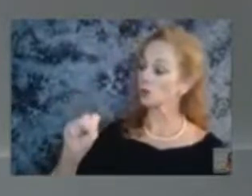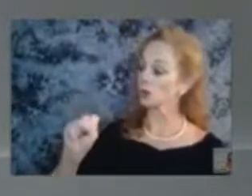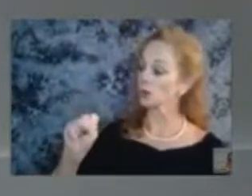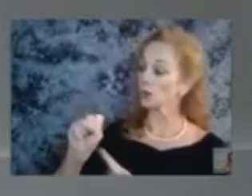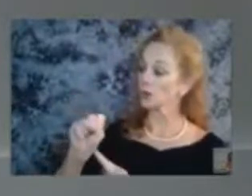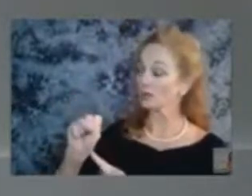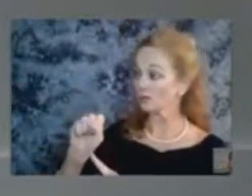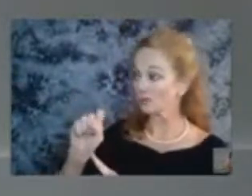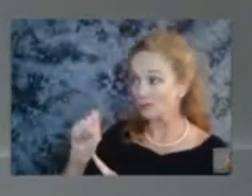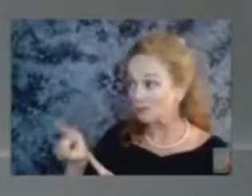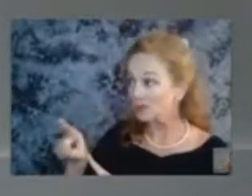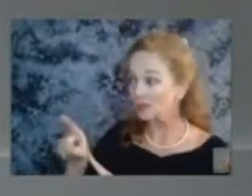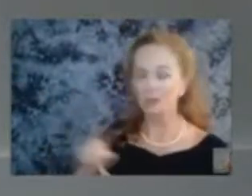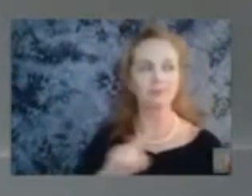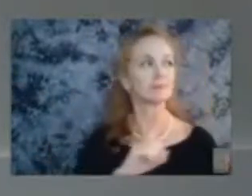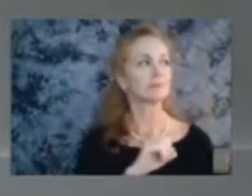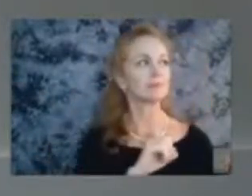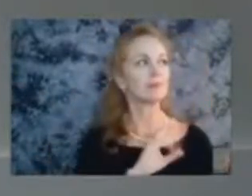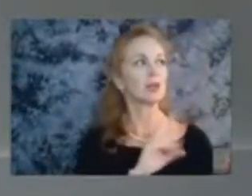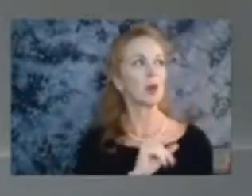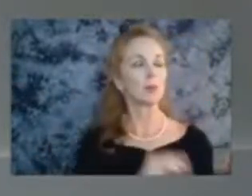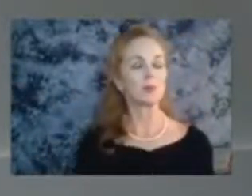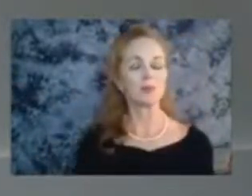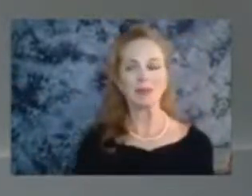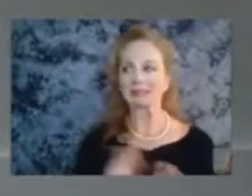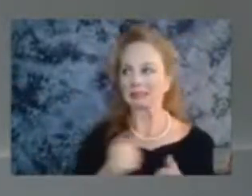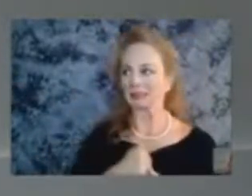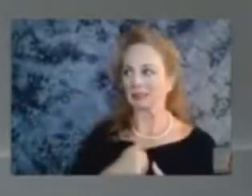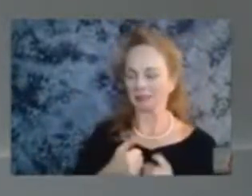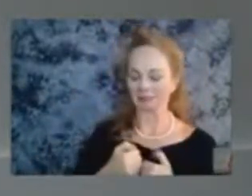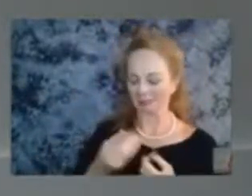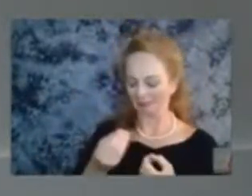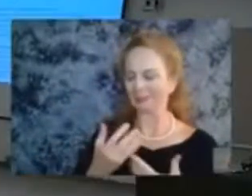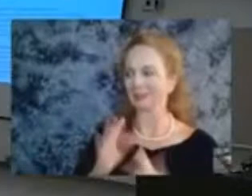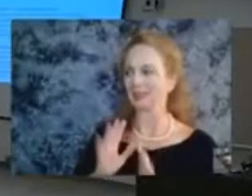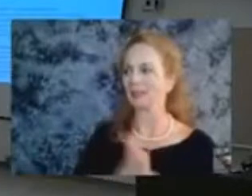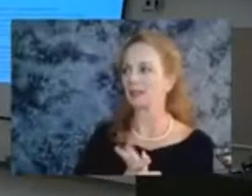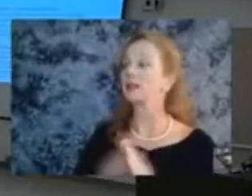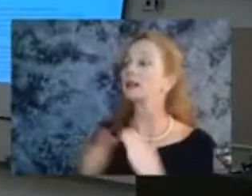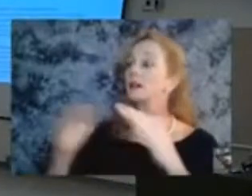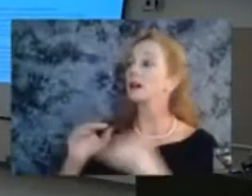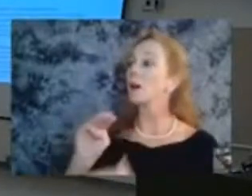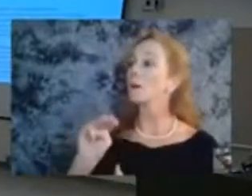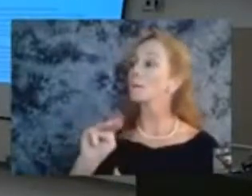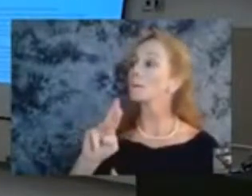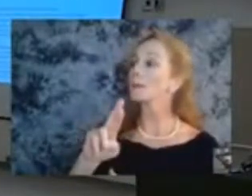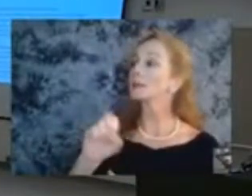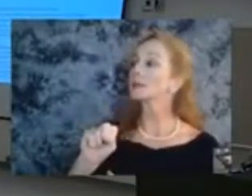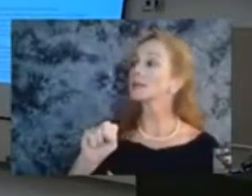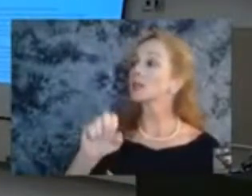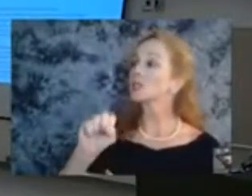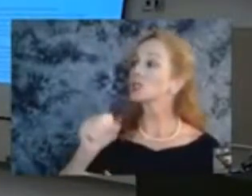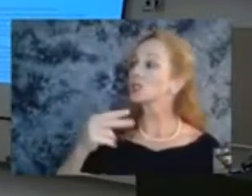any questions. Sorry, she texted me. Okay. Ms. Shipp. Oh, okay. I